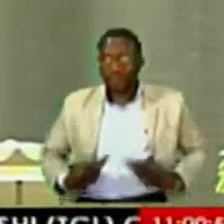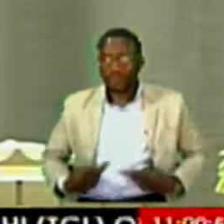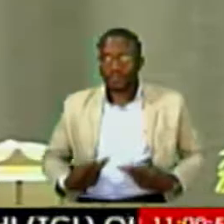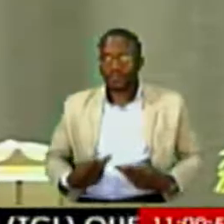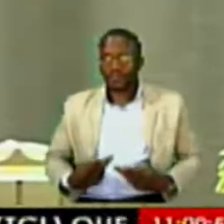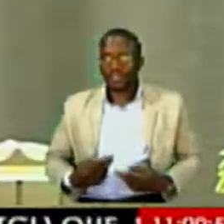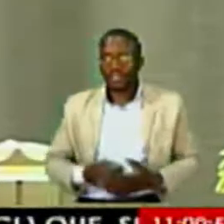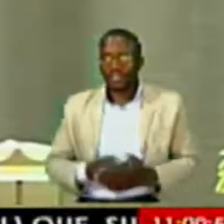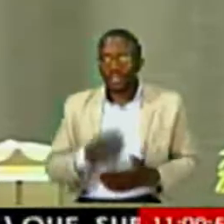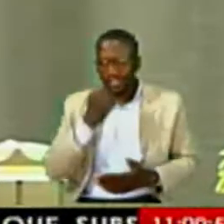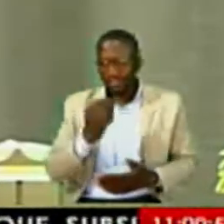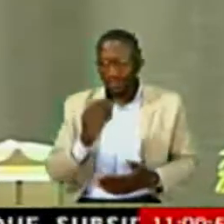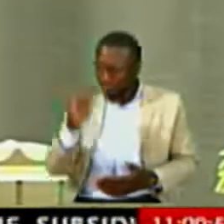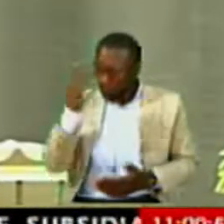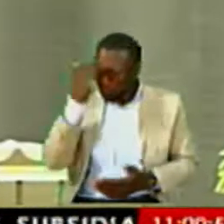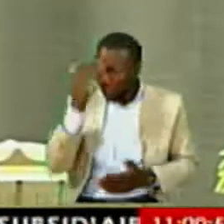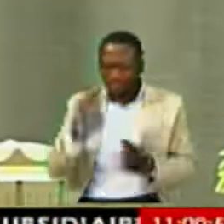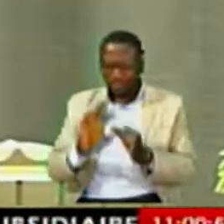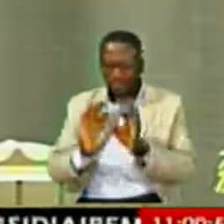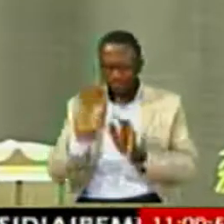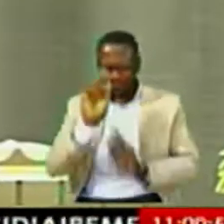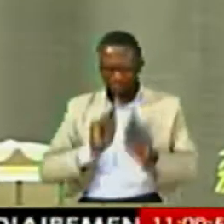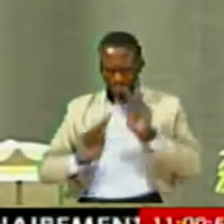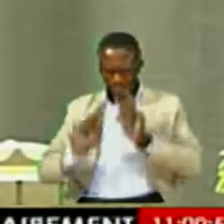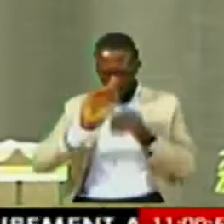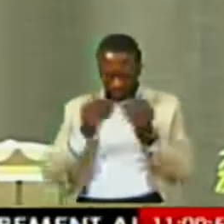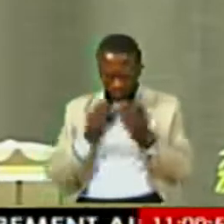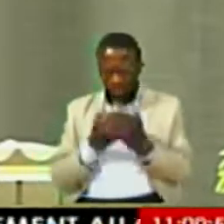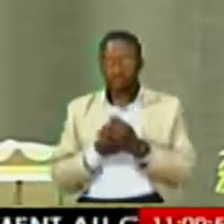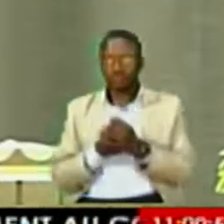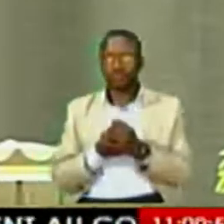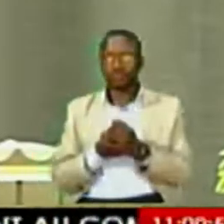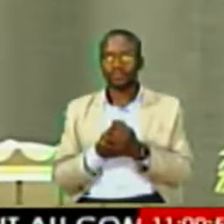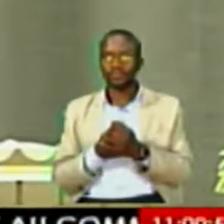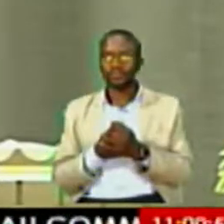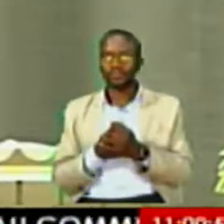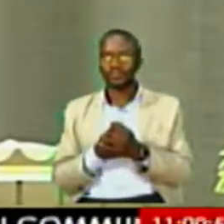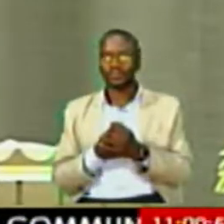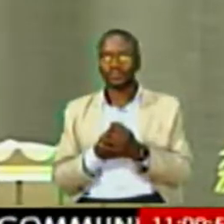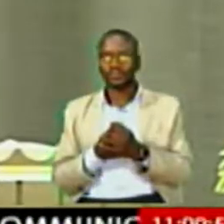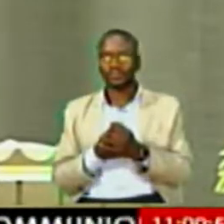est connu de tout le monde. Read and known by everyone.